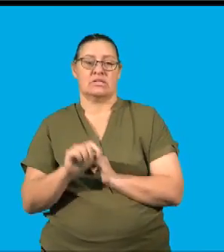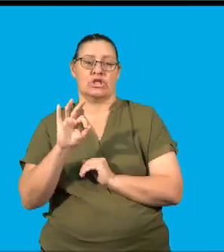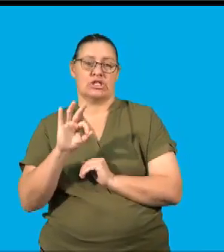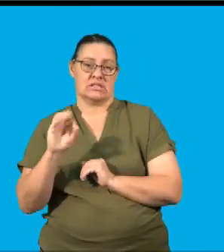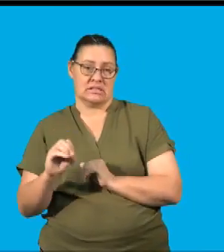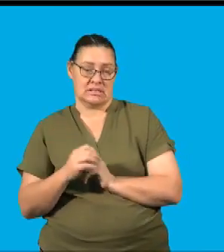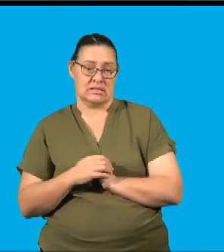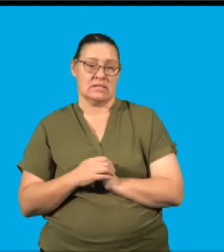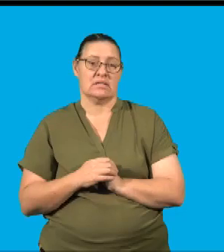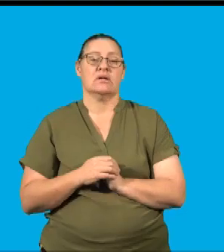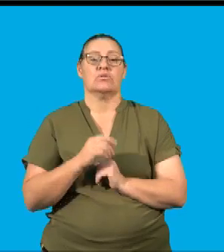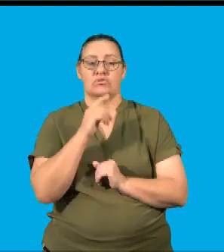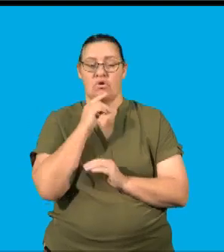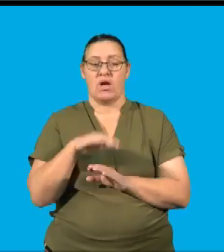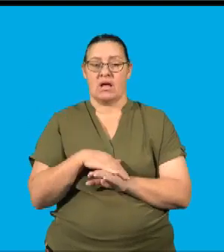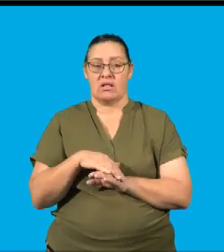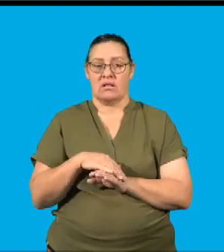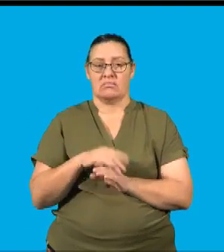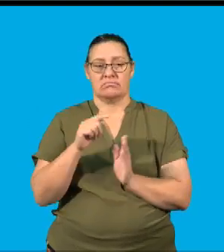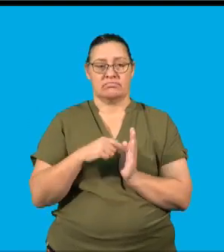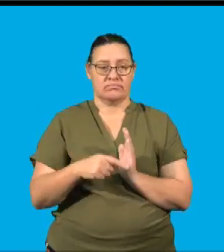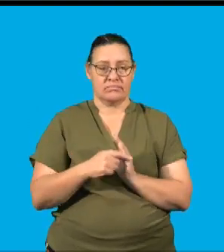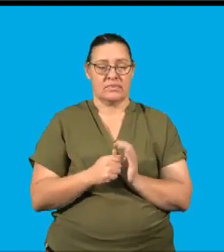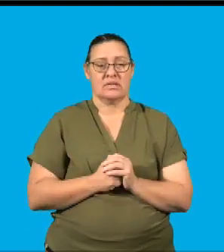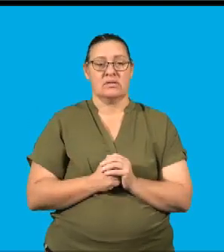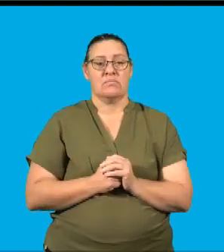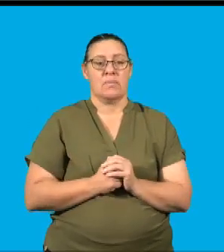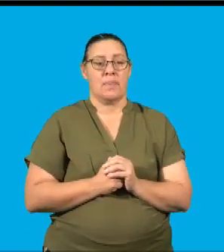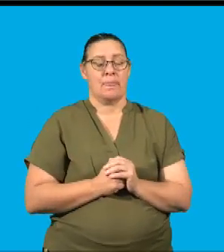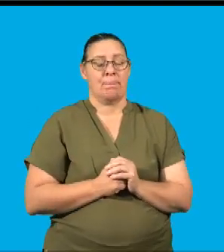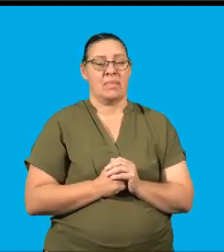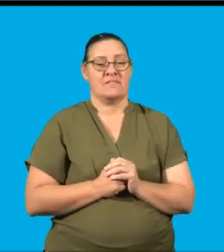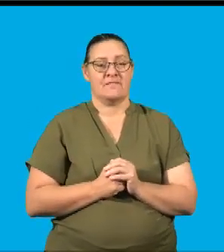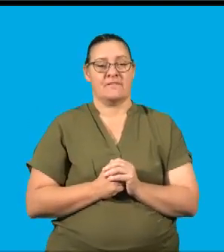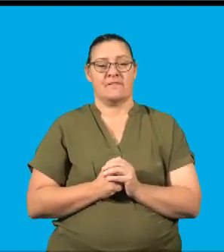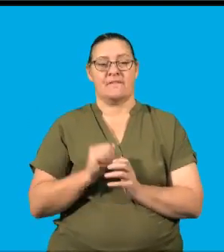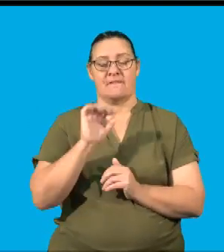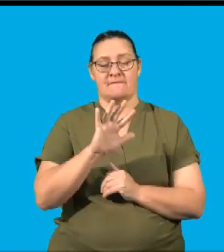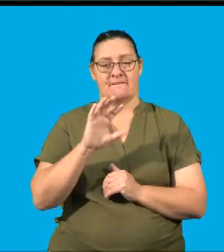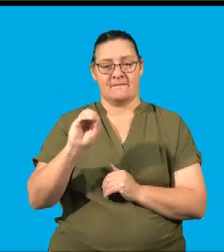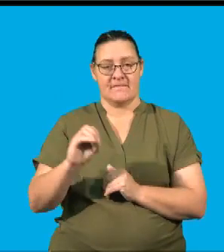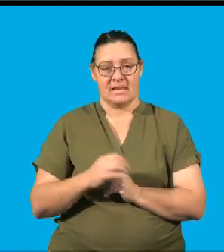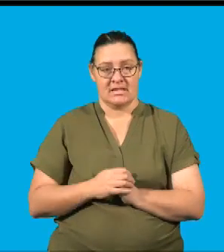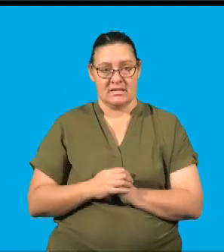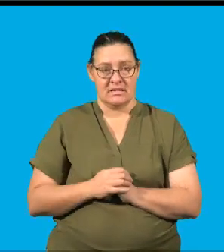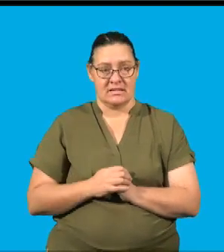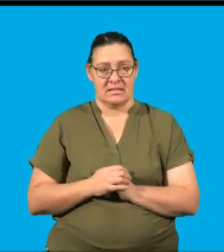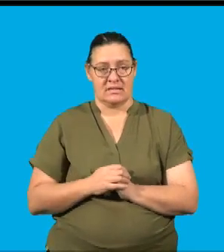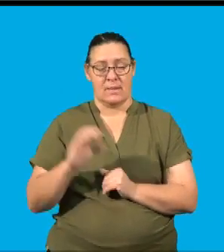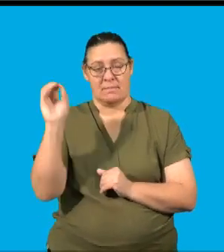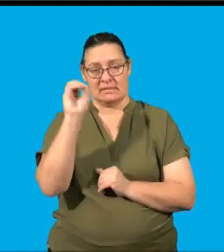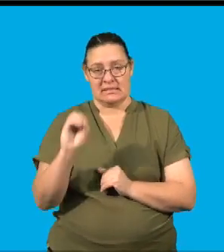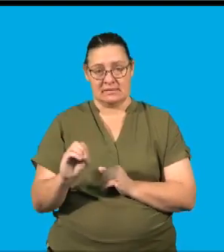minus 30, which is equals to, take out your calculators and punch 80 minus 30. It is equals to